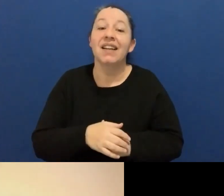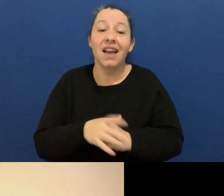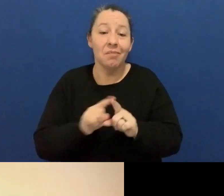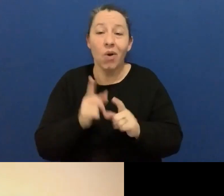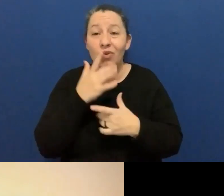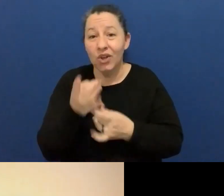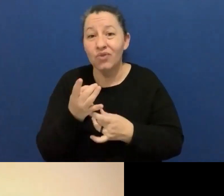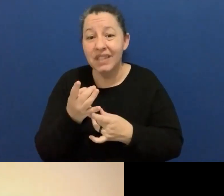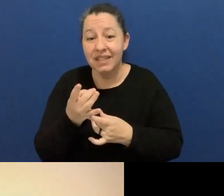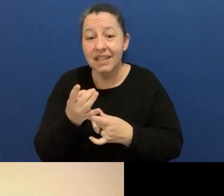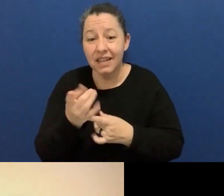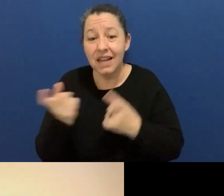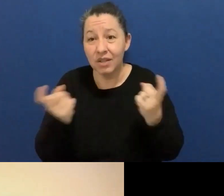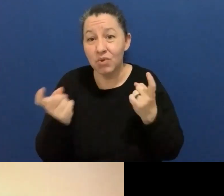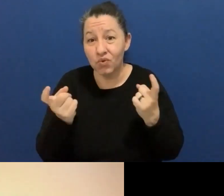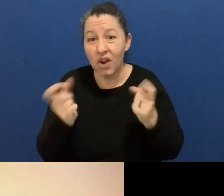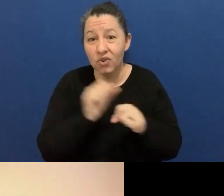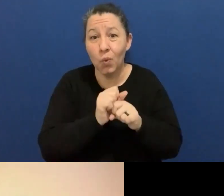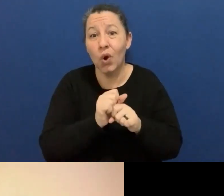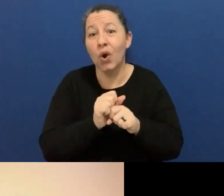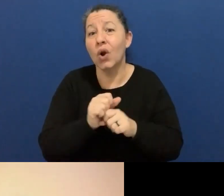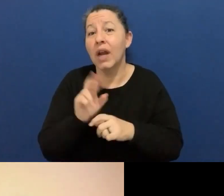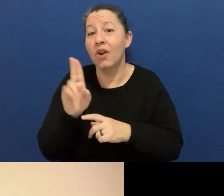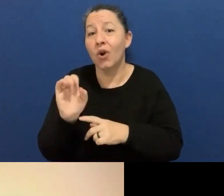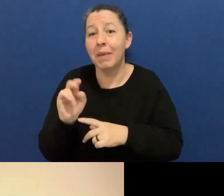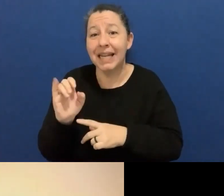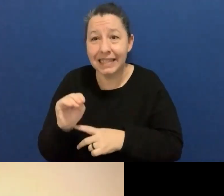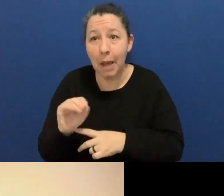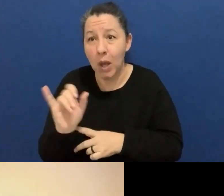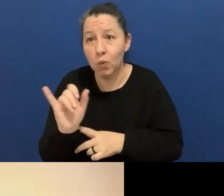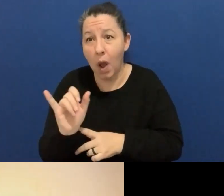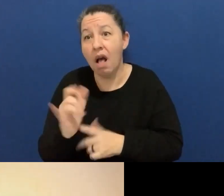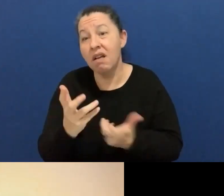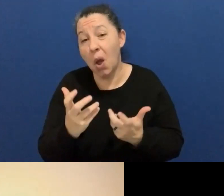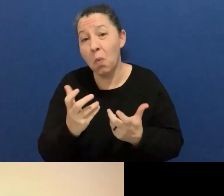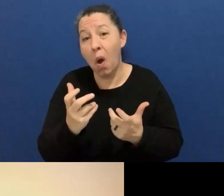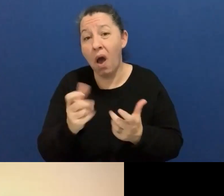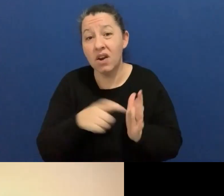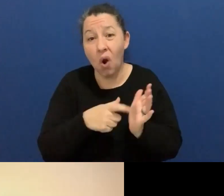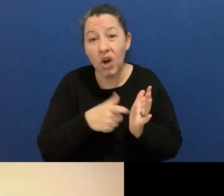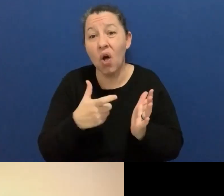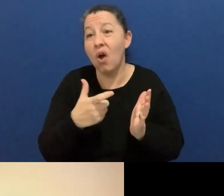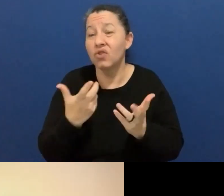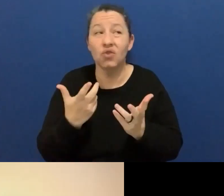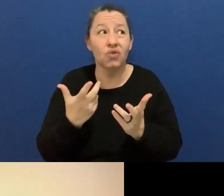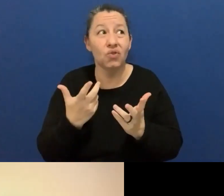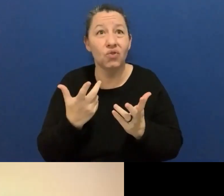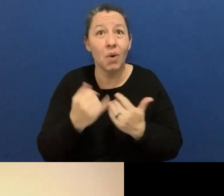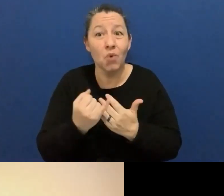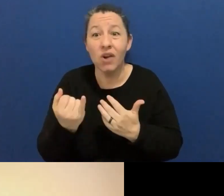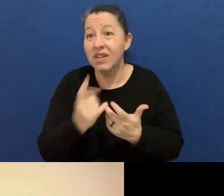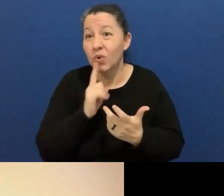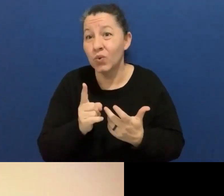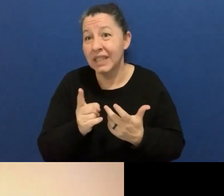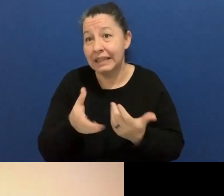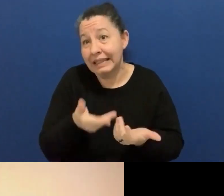in administration and urbanism. And I also wanted an archaeological project that was logistically easy. So even though we